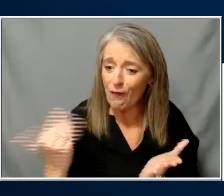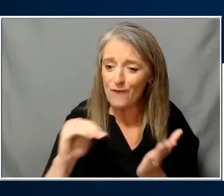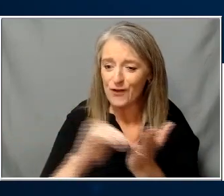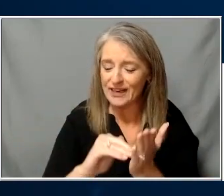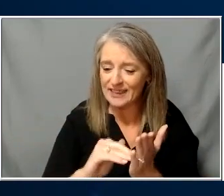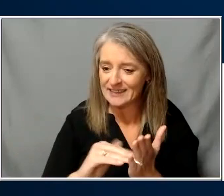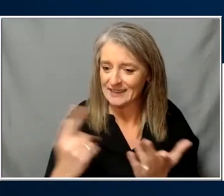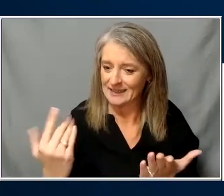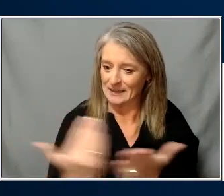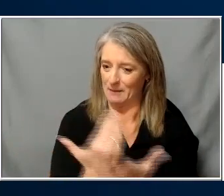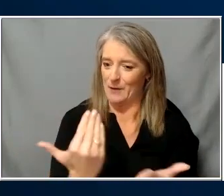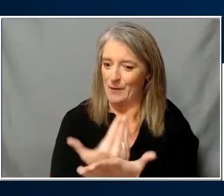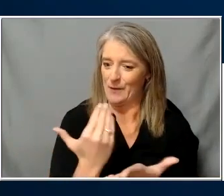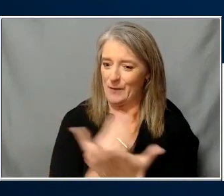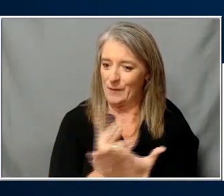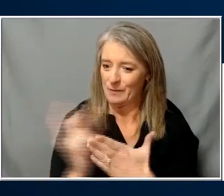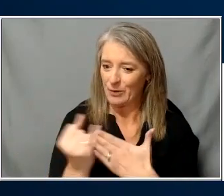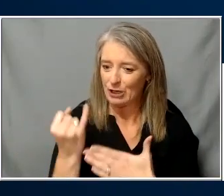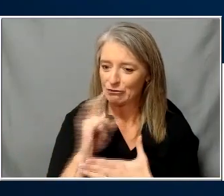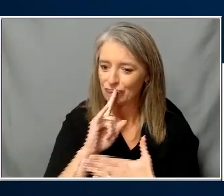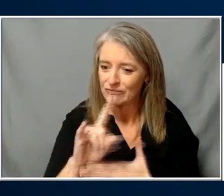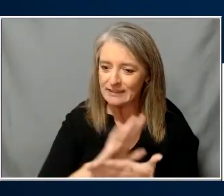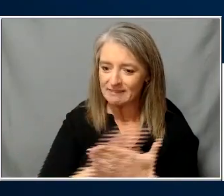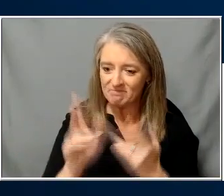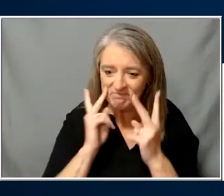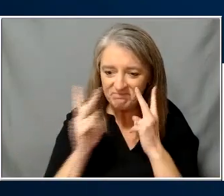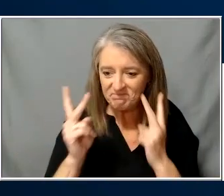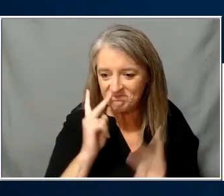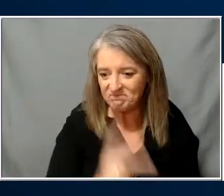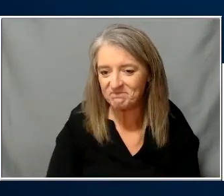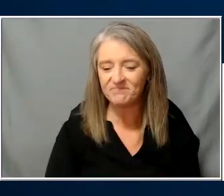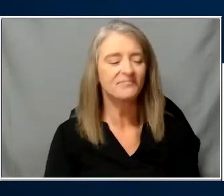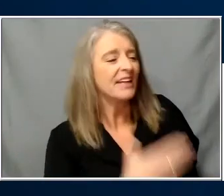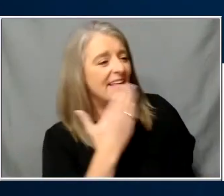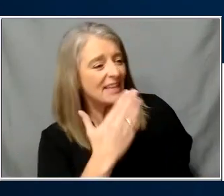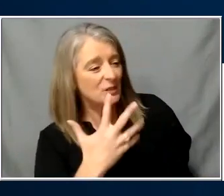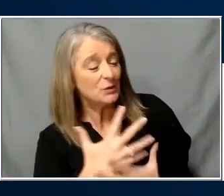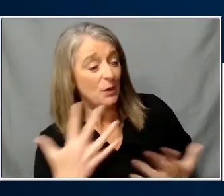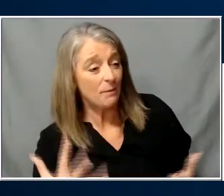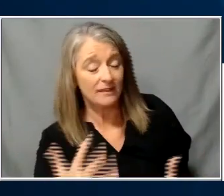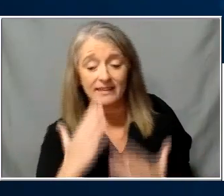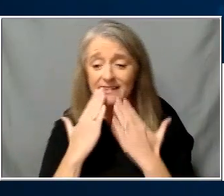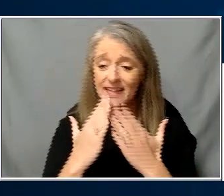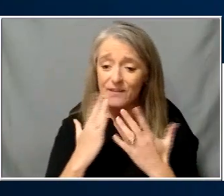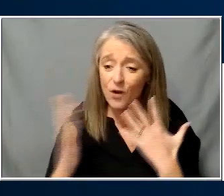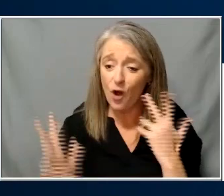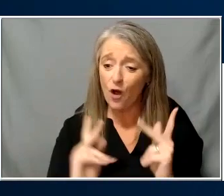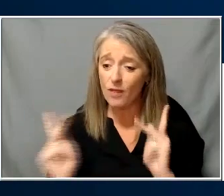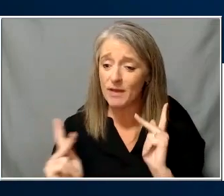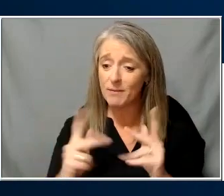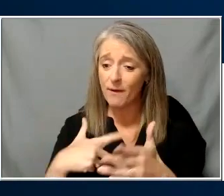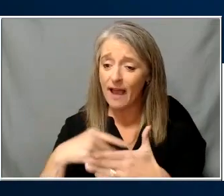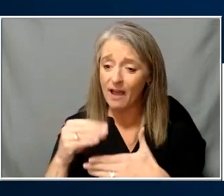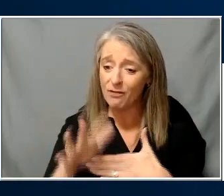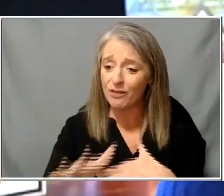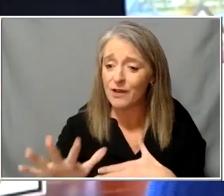something new, and it's really nice to see. Well, thank you so much. And thanks to all the viewers out there